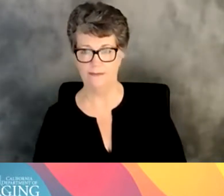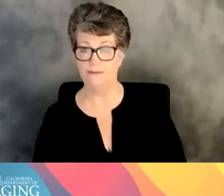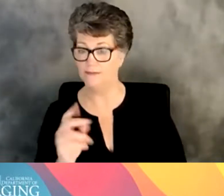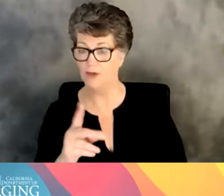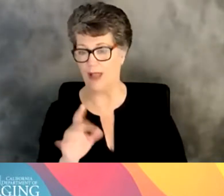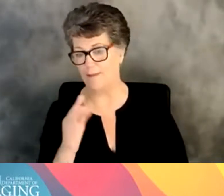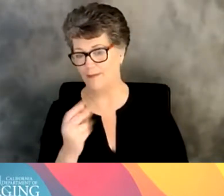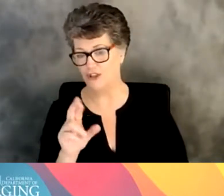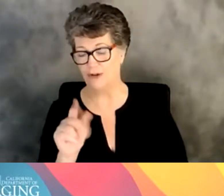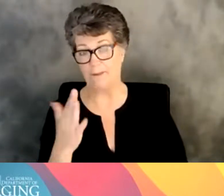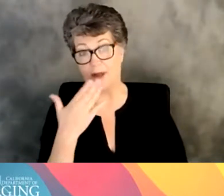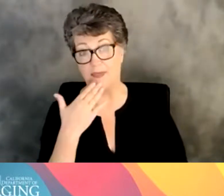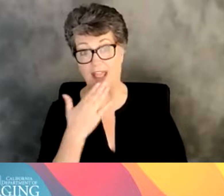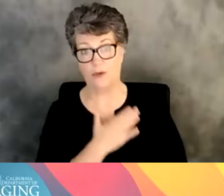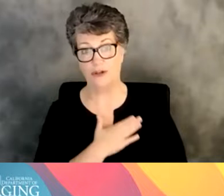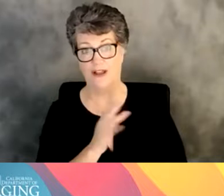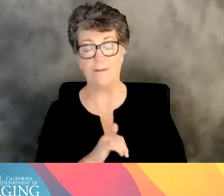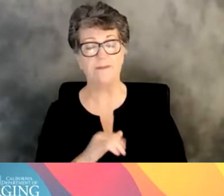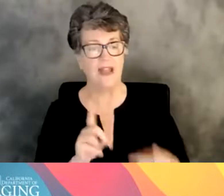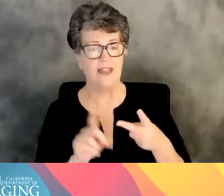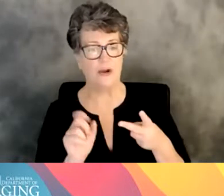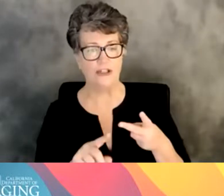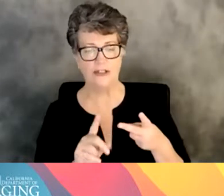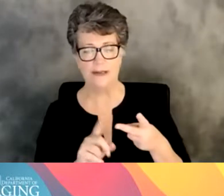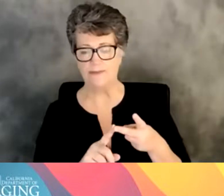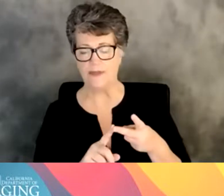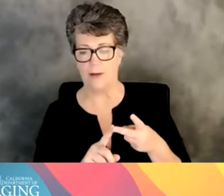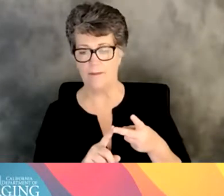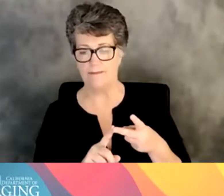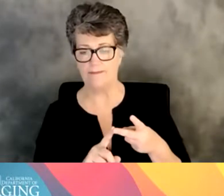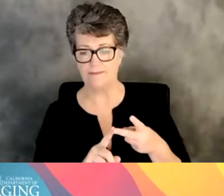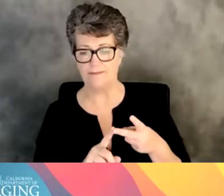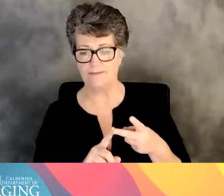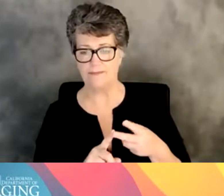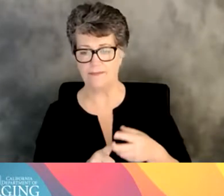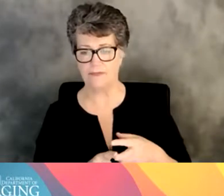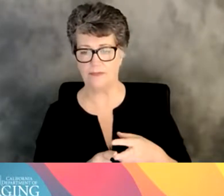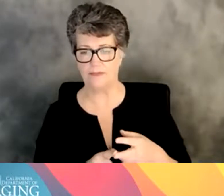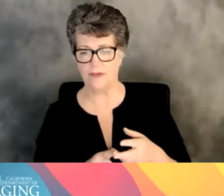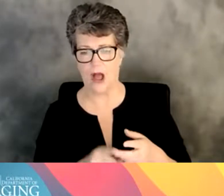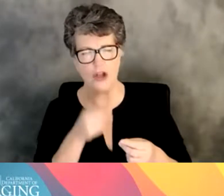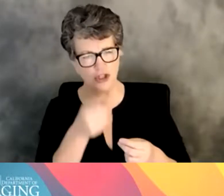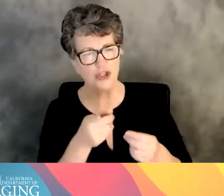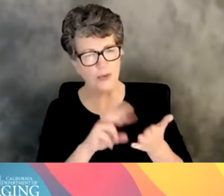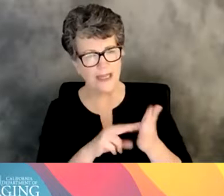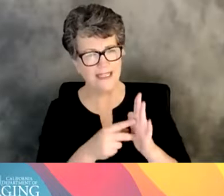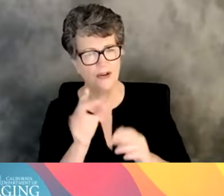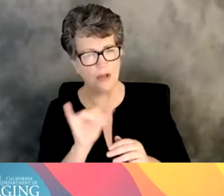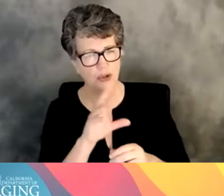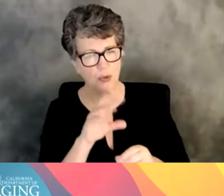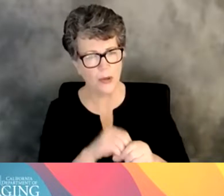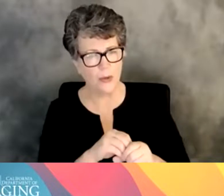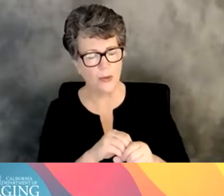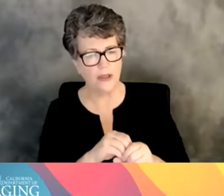no, thank you. That's great. Appreciate that. And then just another quick question would be, I noticed, are you intending to also include in the dashboard